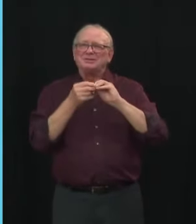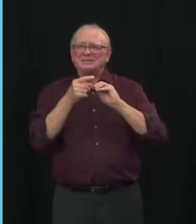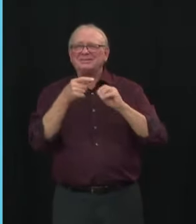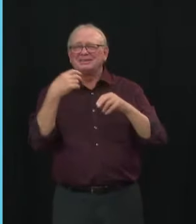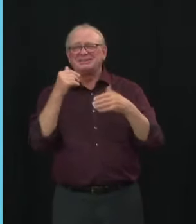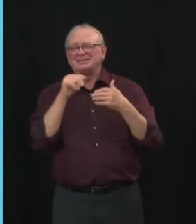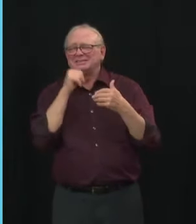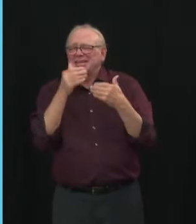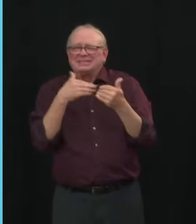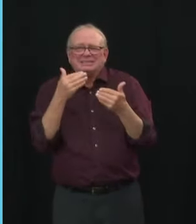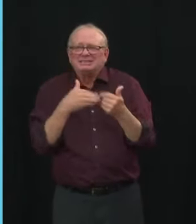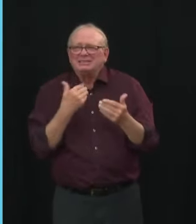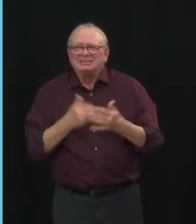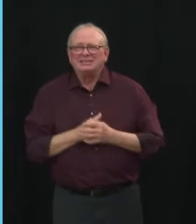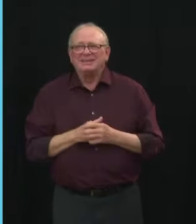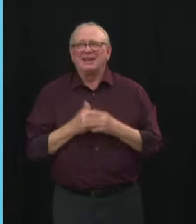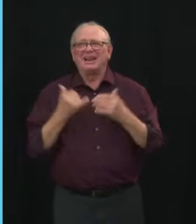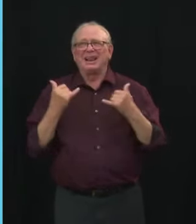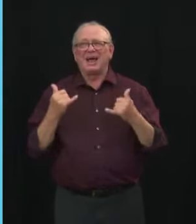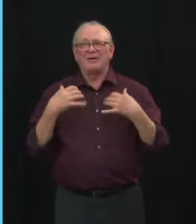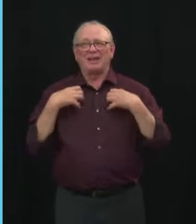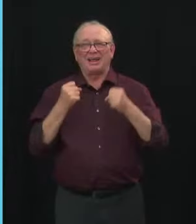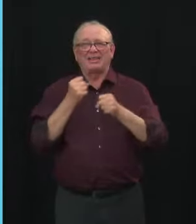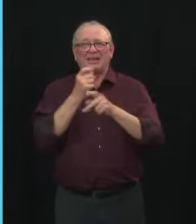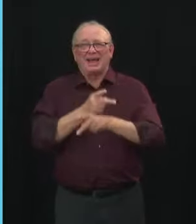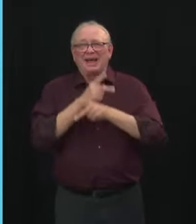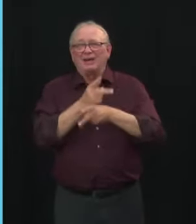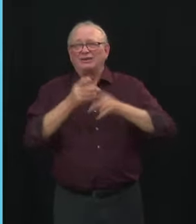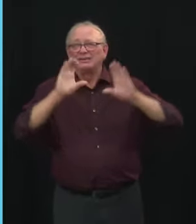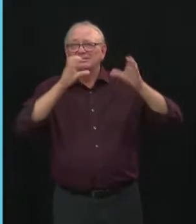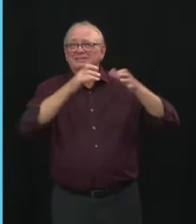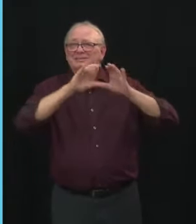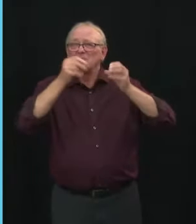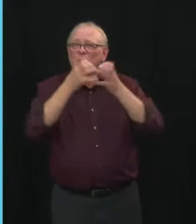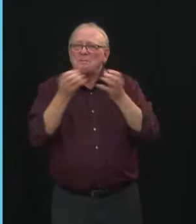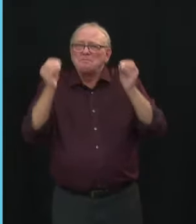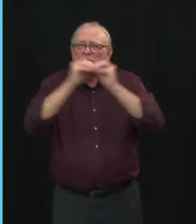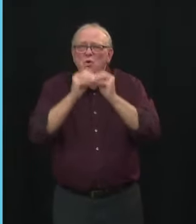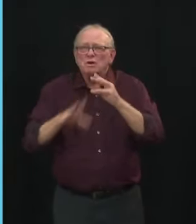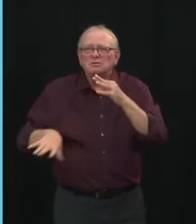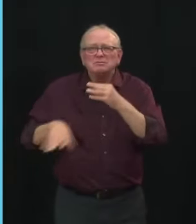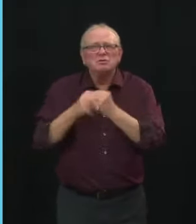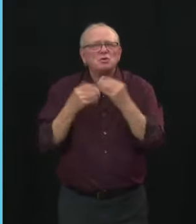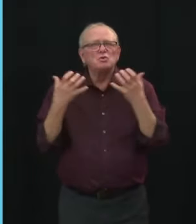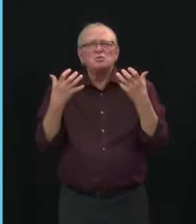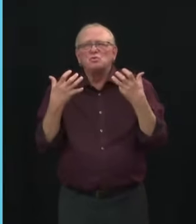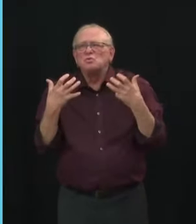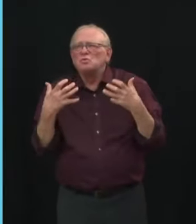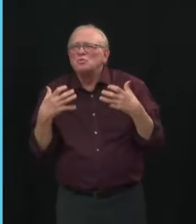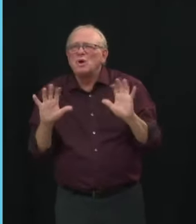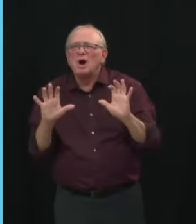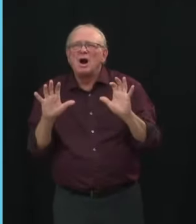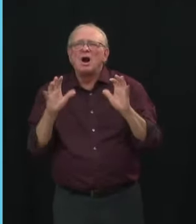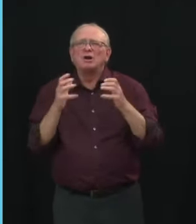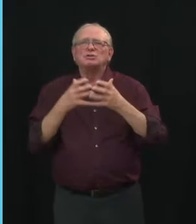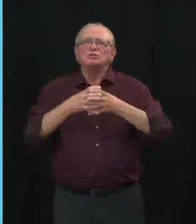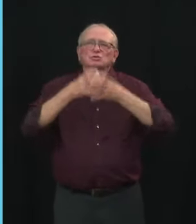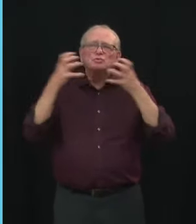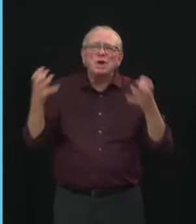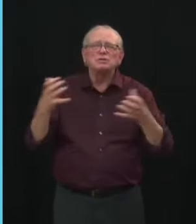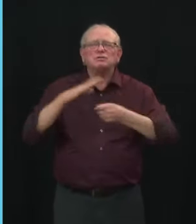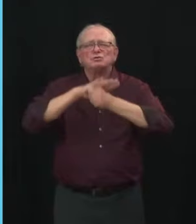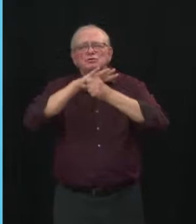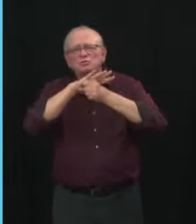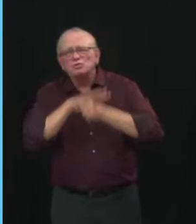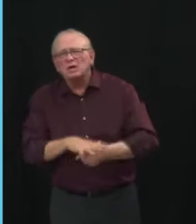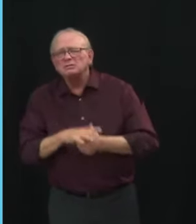not stretched so severely. Normal shouldn't mean stretching core units way over 100% a lot of the time every year, and